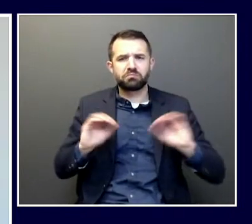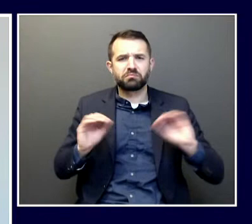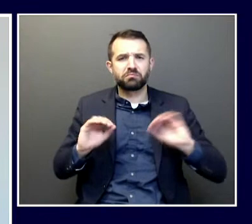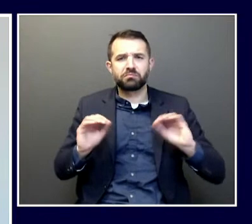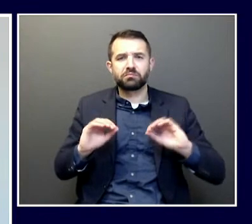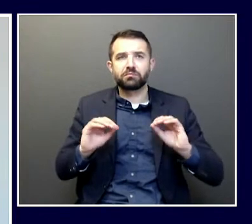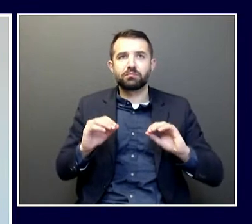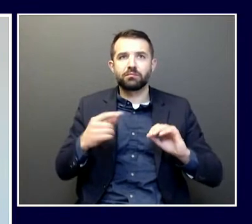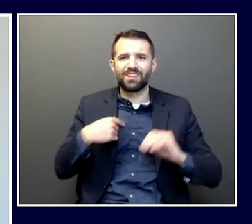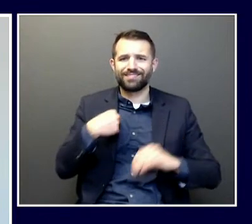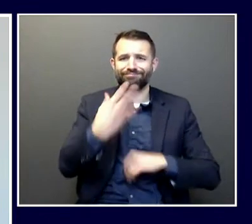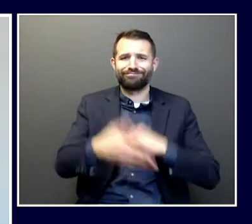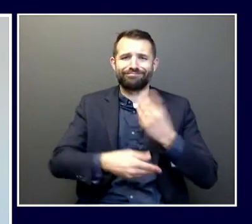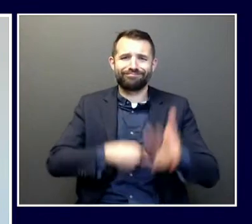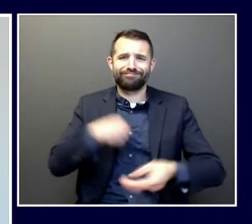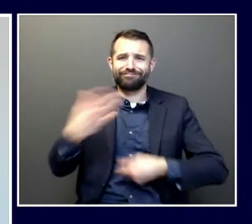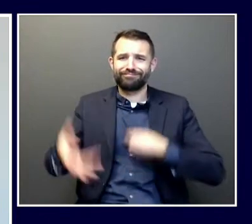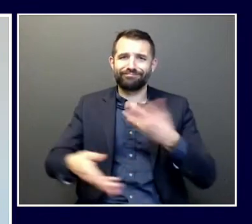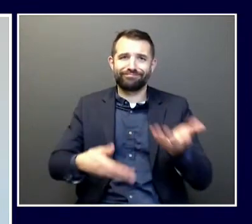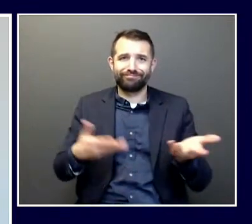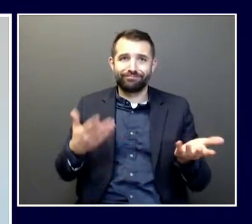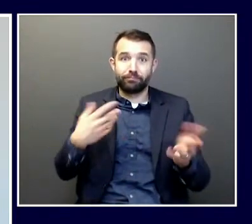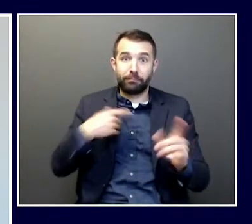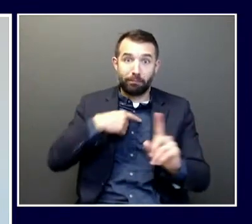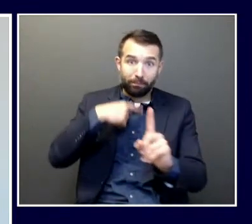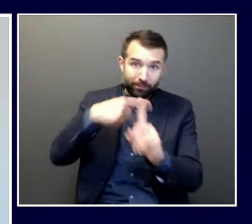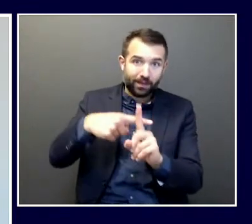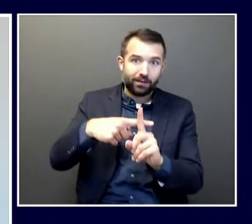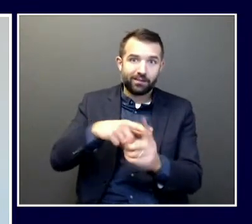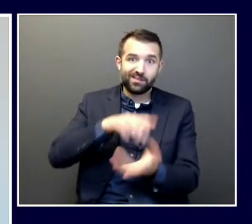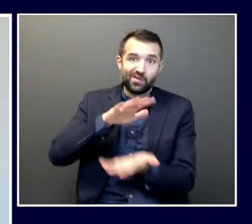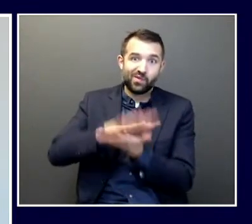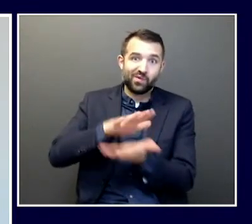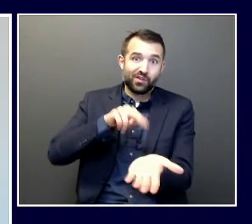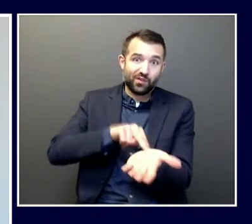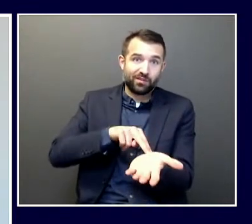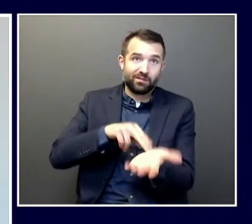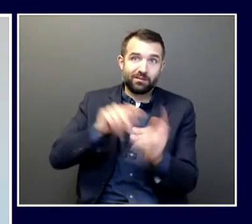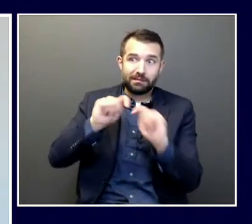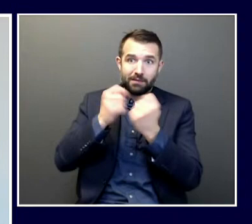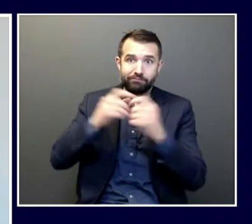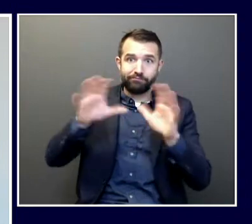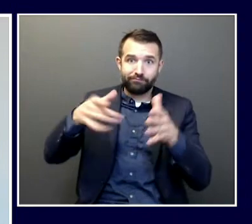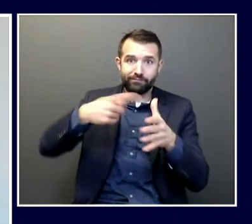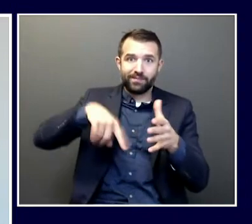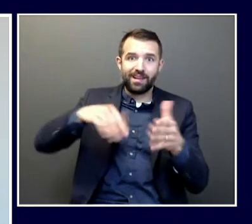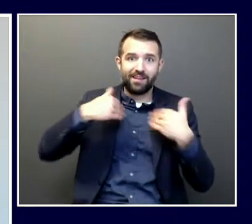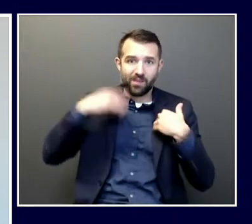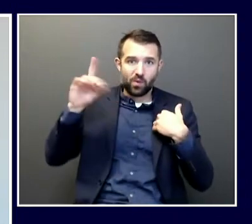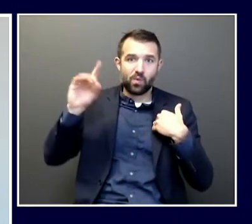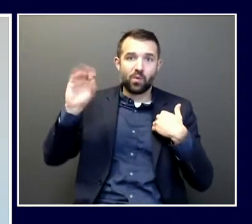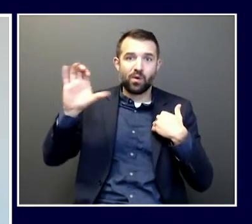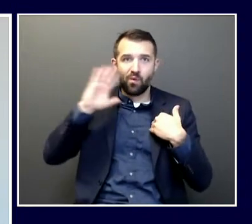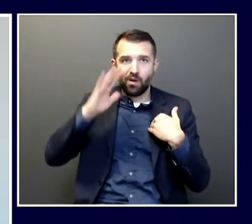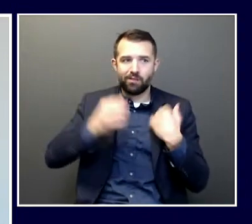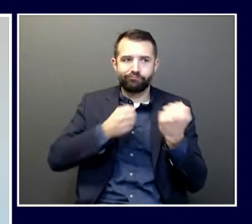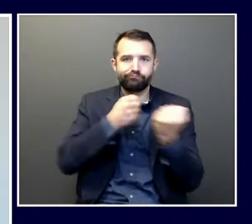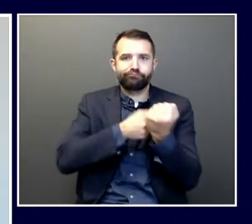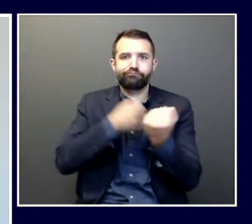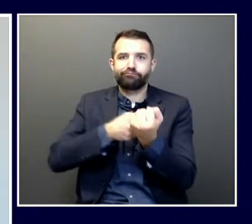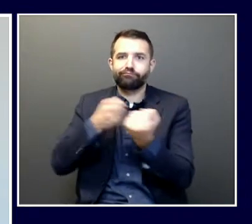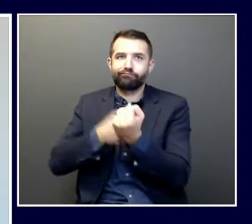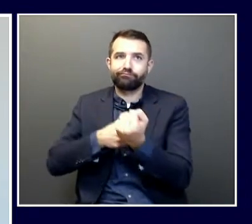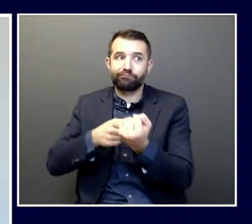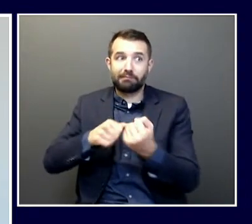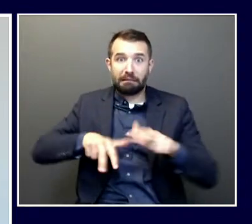school nurses who work at the Department of Education who are there to help support pool testing. So when there are challenges, we jump in to try